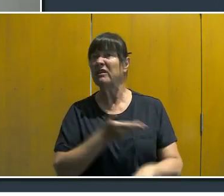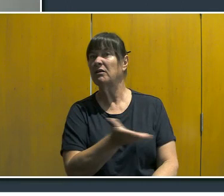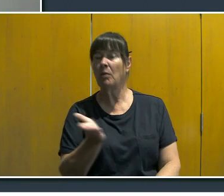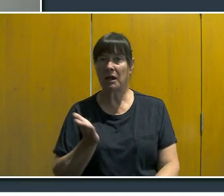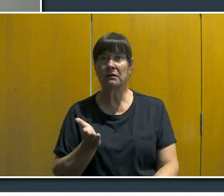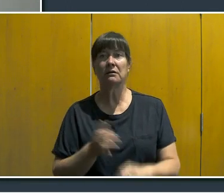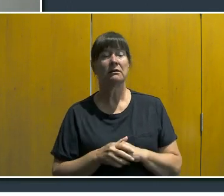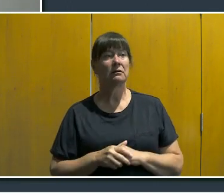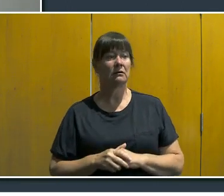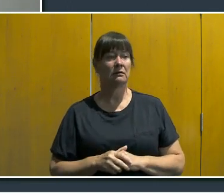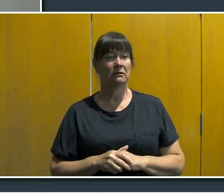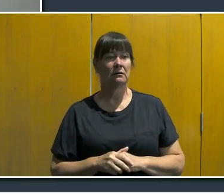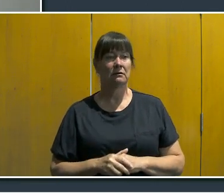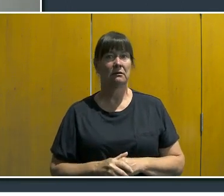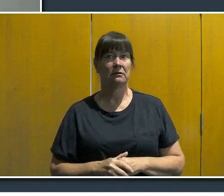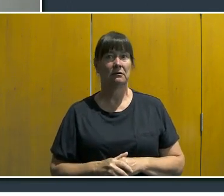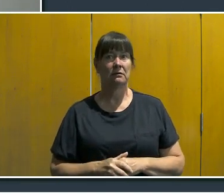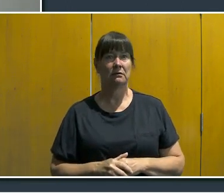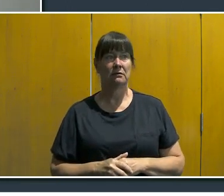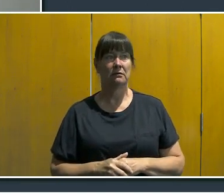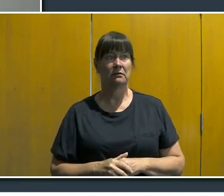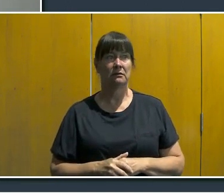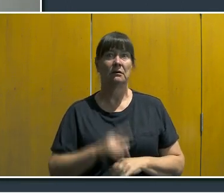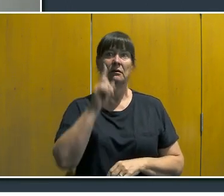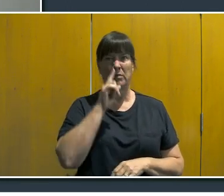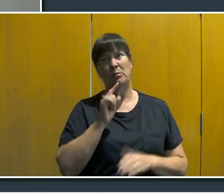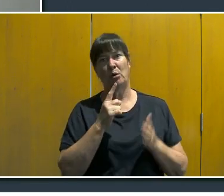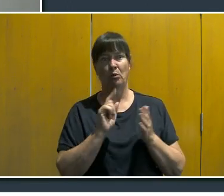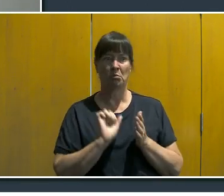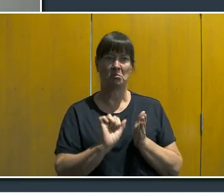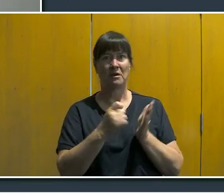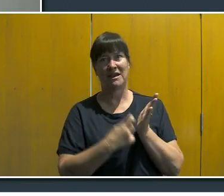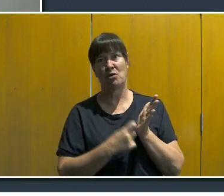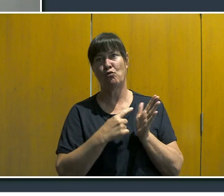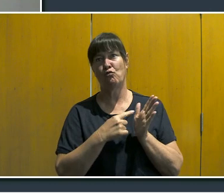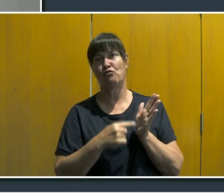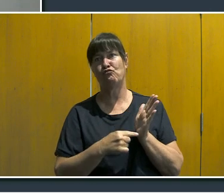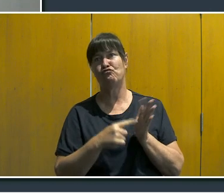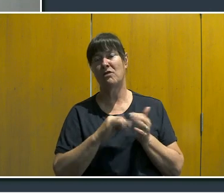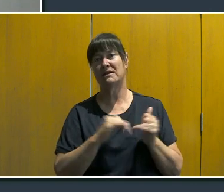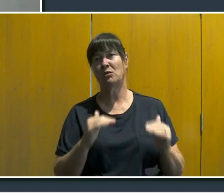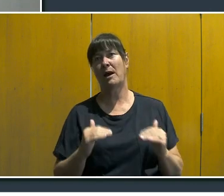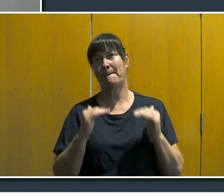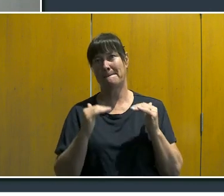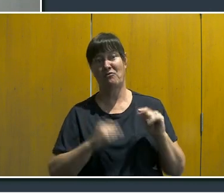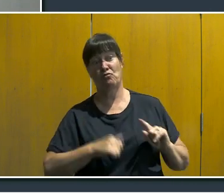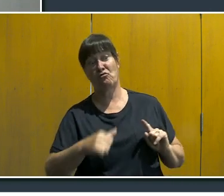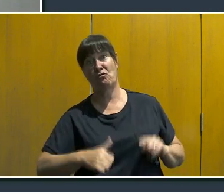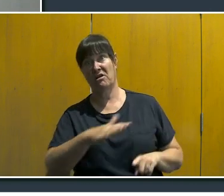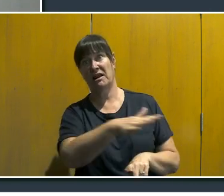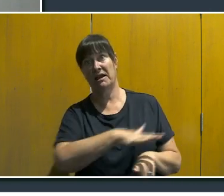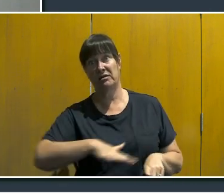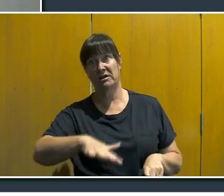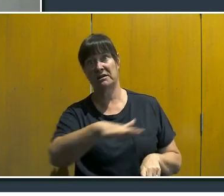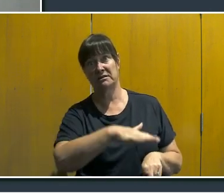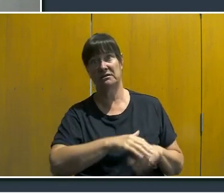like the fact that people, their rates are going to probably rise in the rural areas over, from the